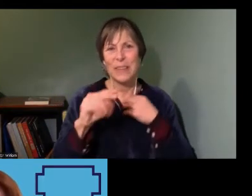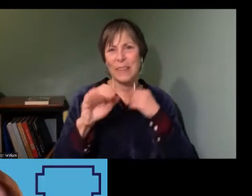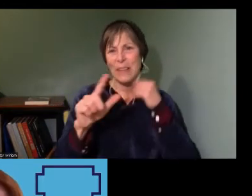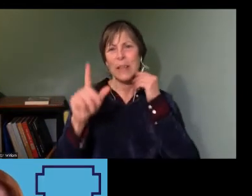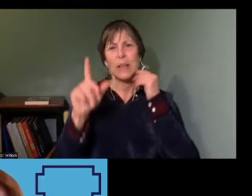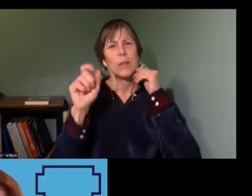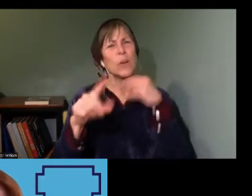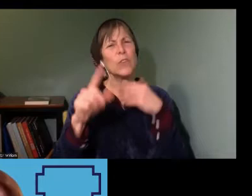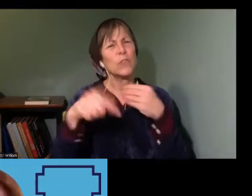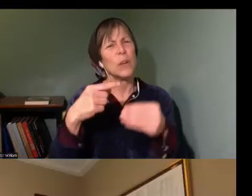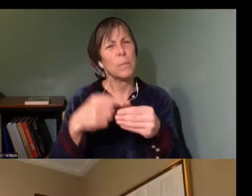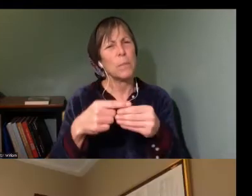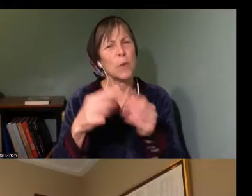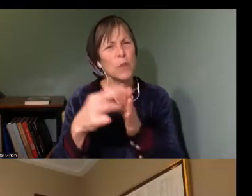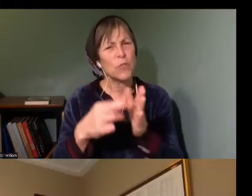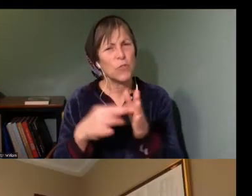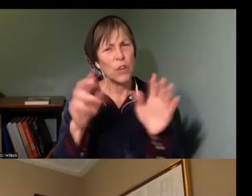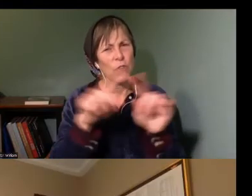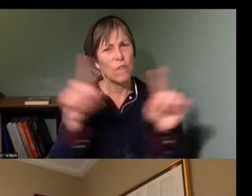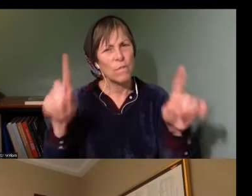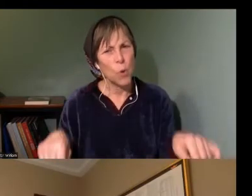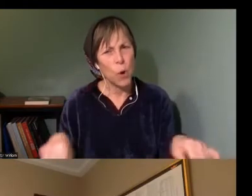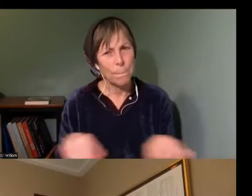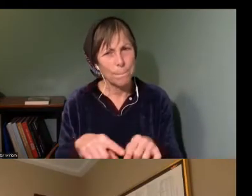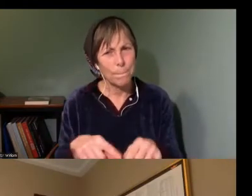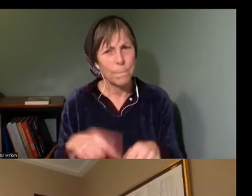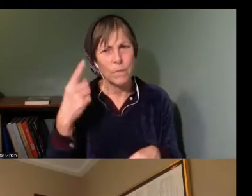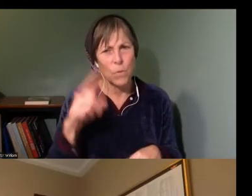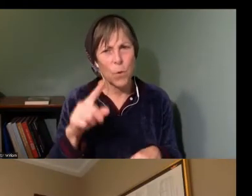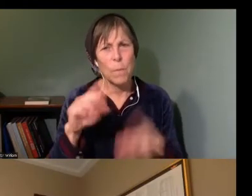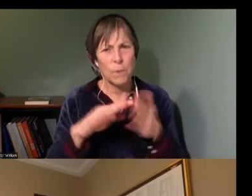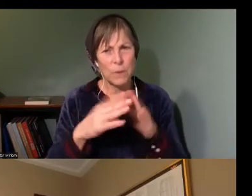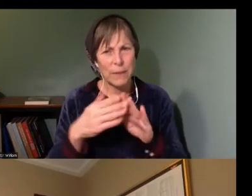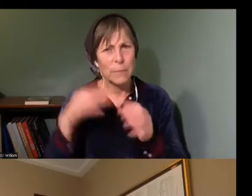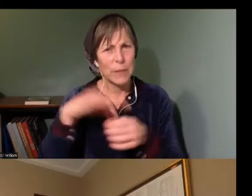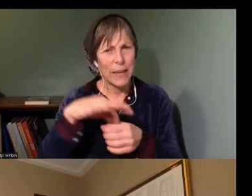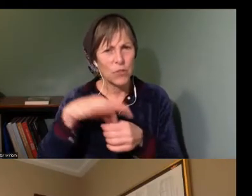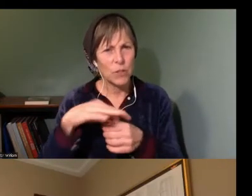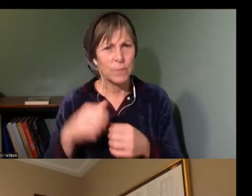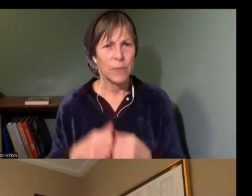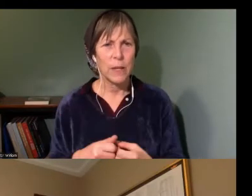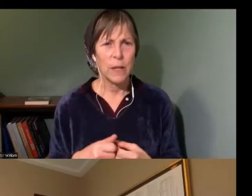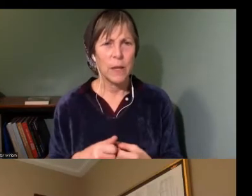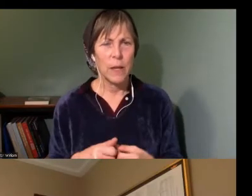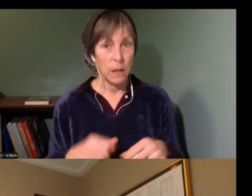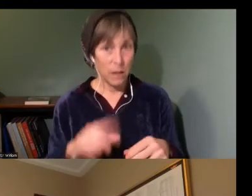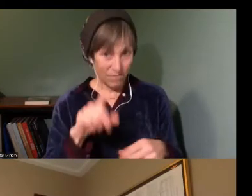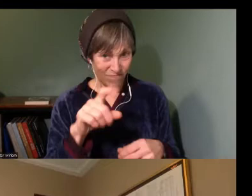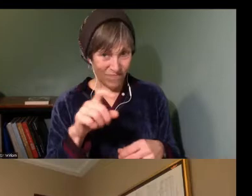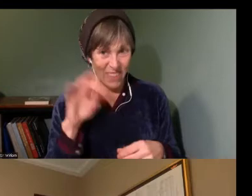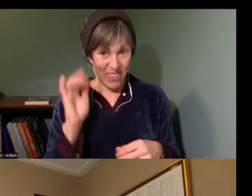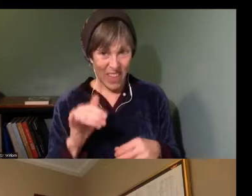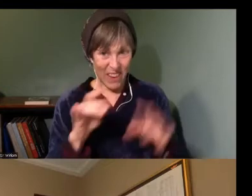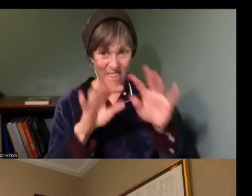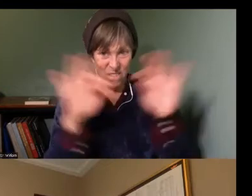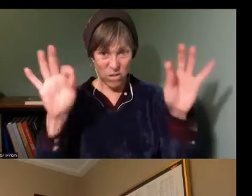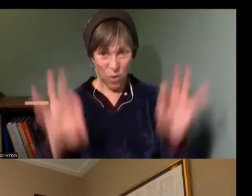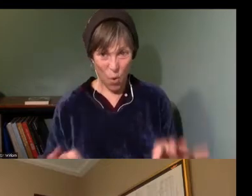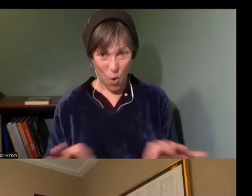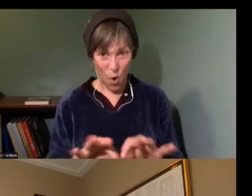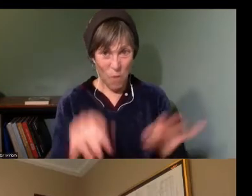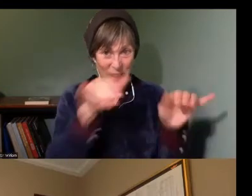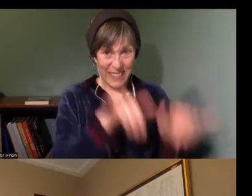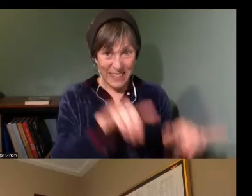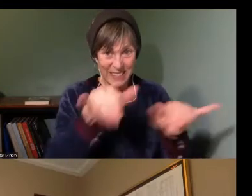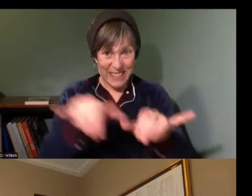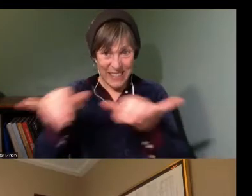registration form that people use for um municipal elections um it essentially the same registration form just without a